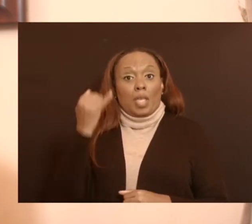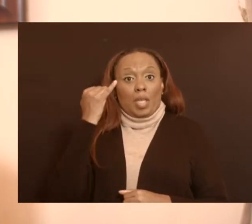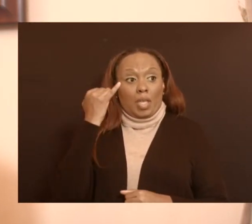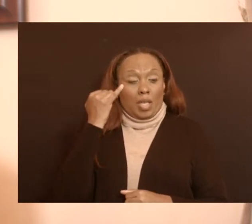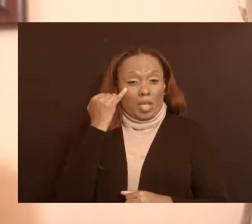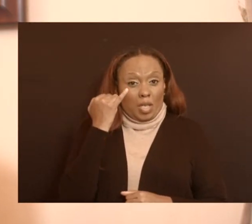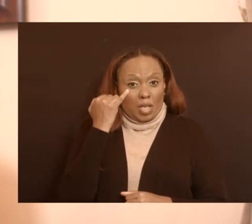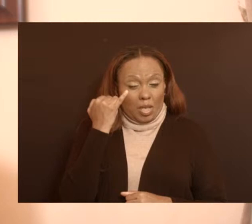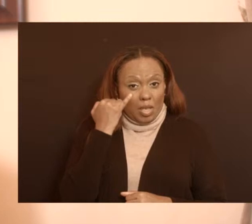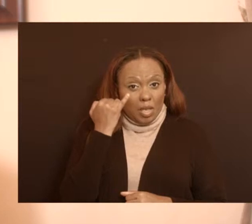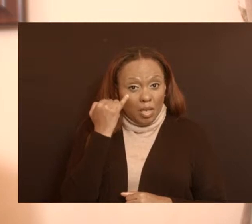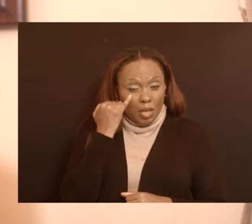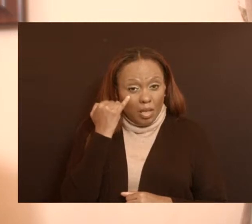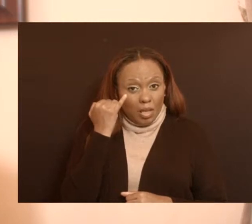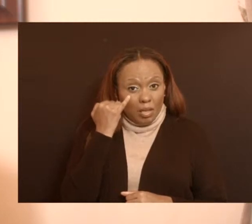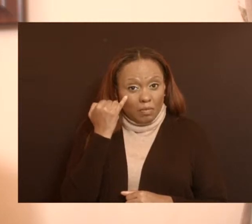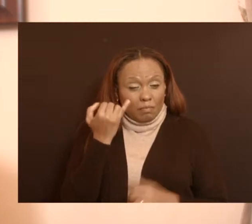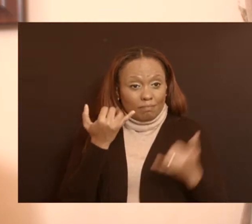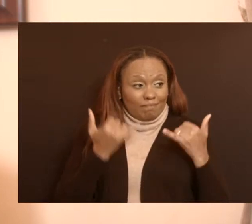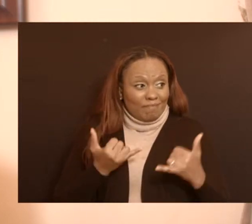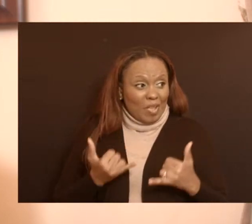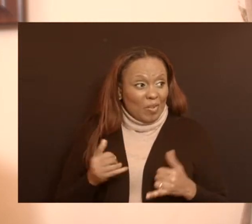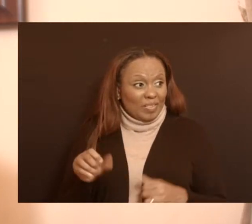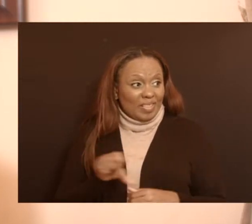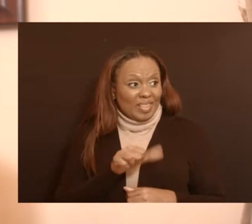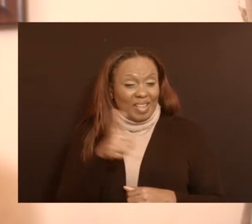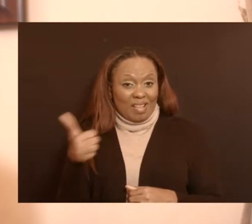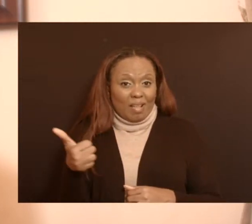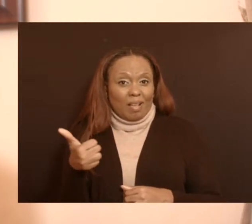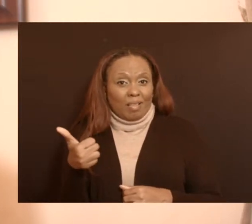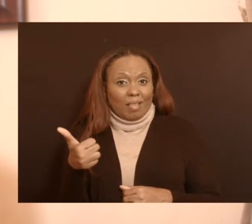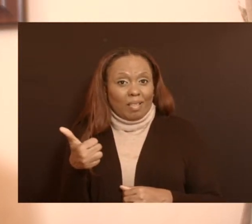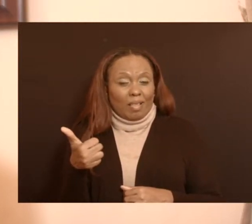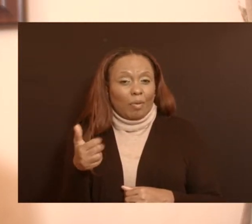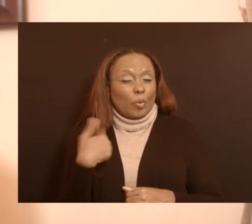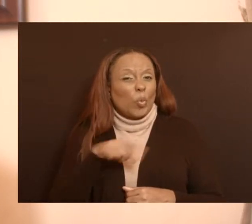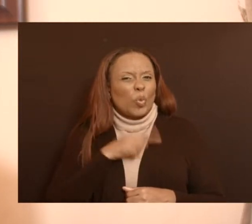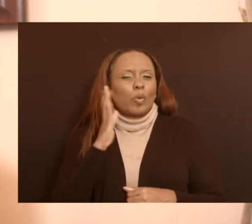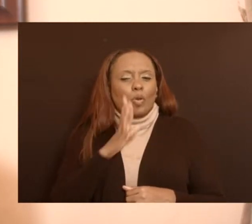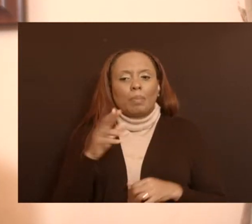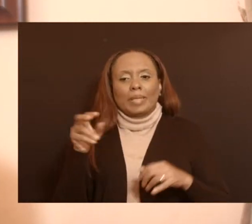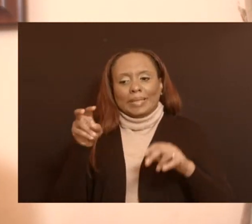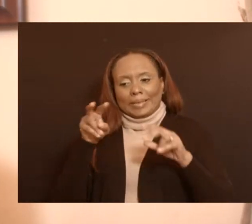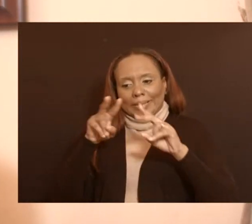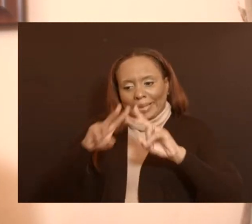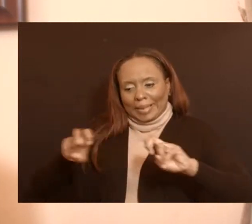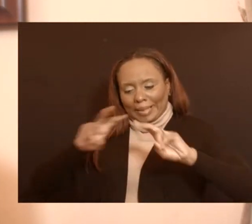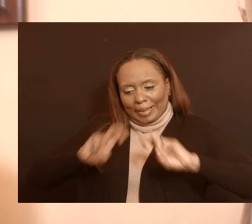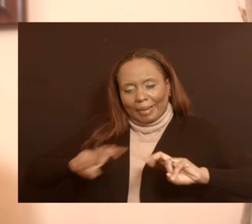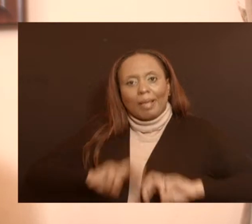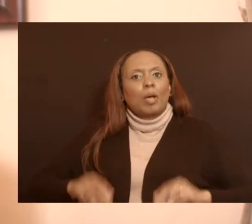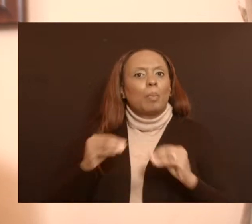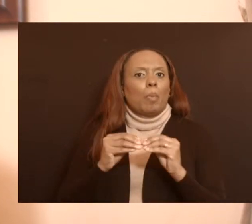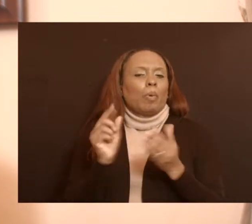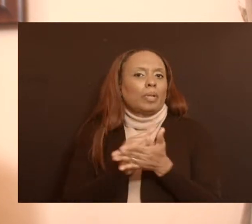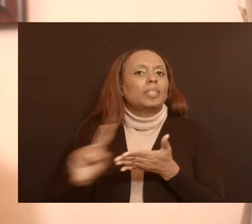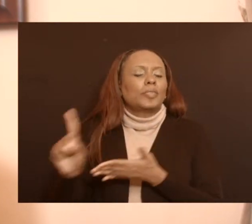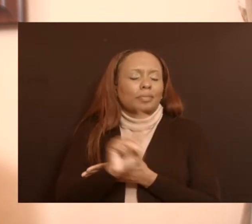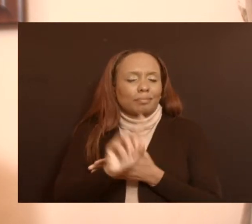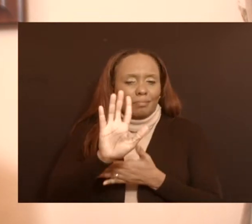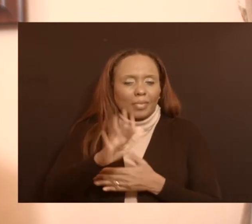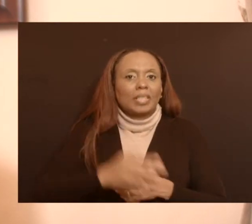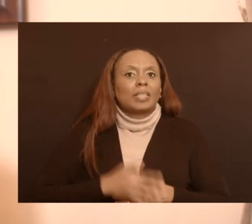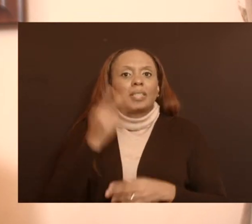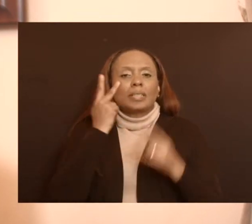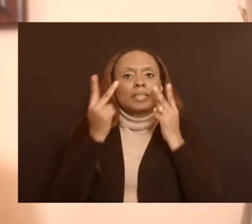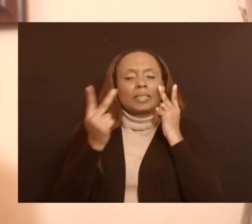that is something that the other members of the EOC will be looking at that come next week at our